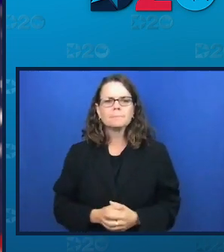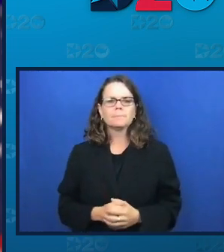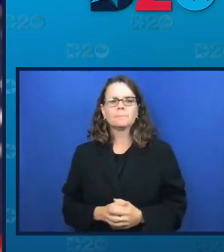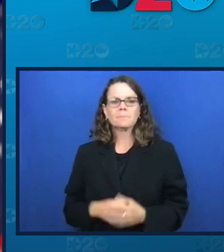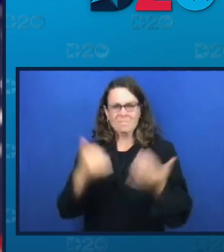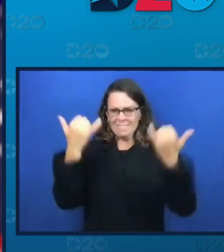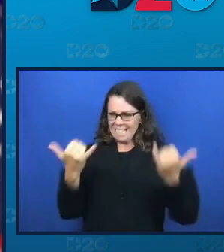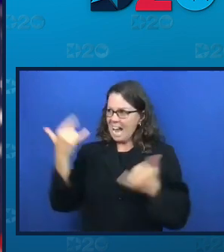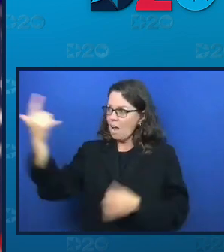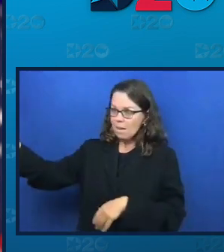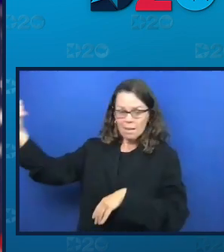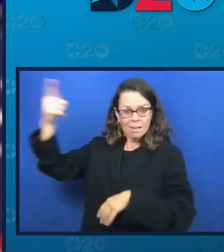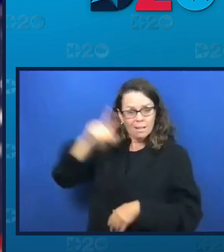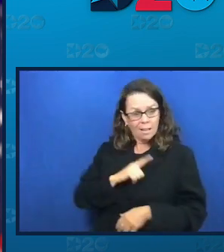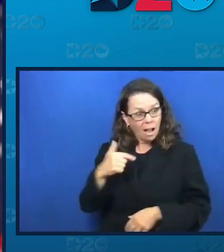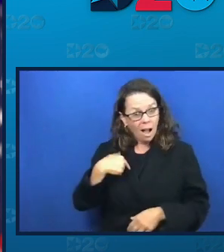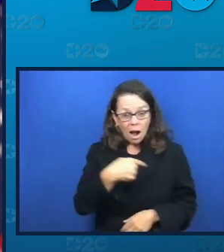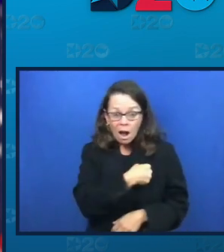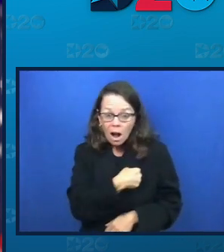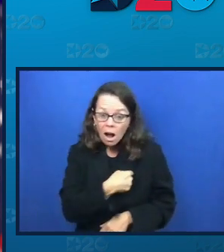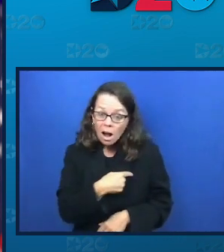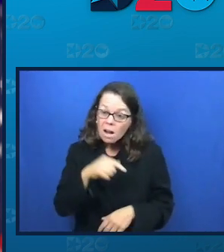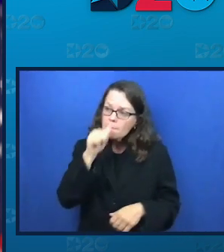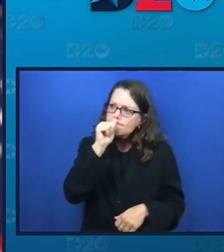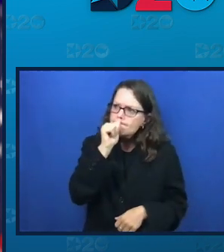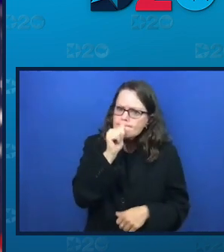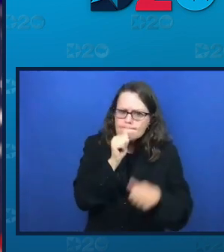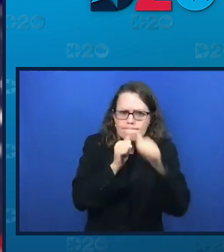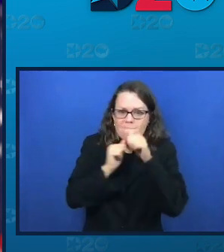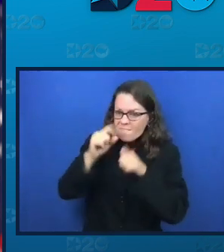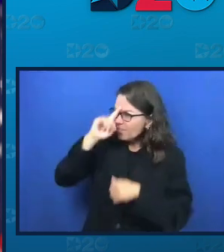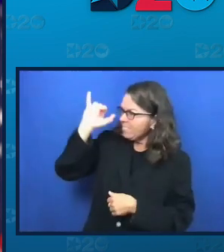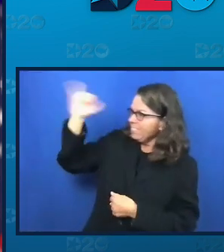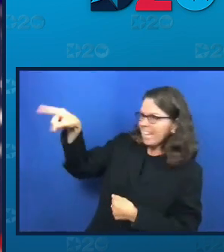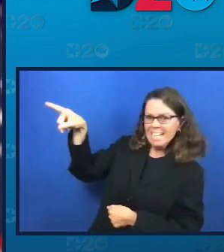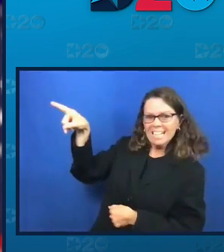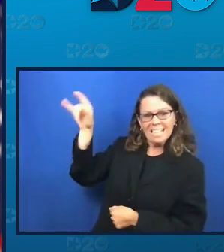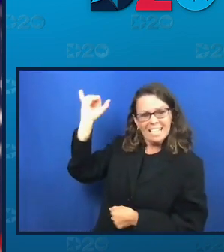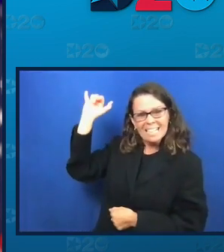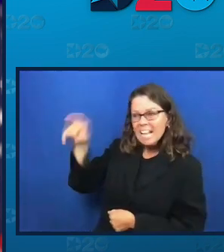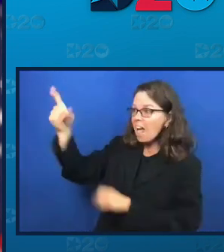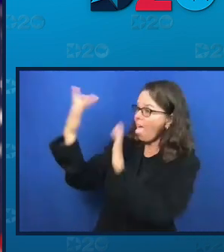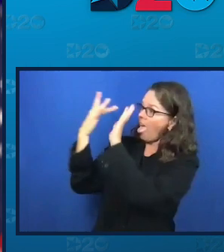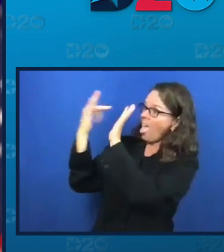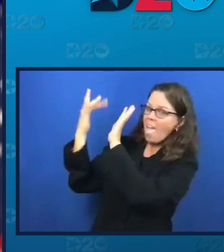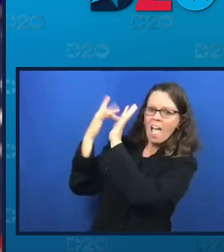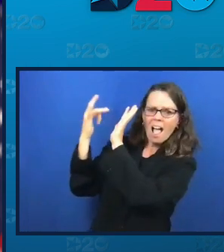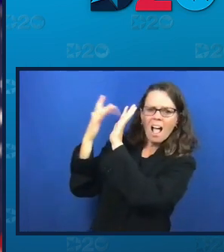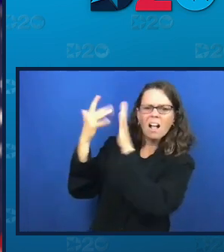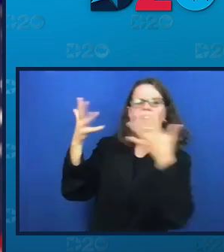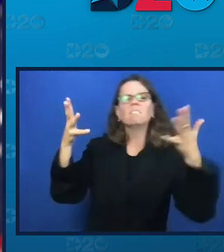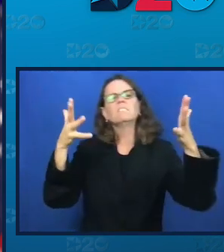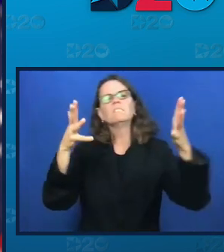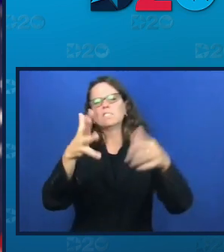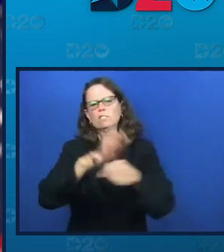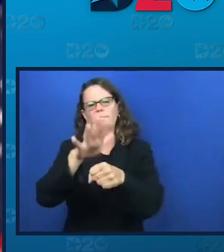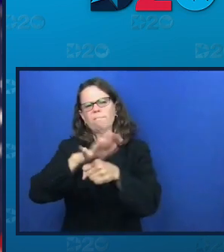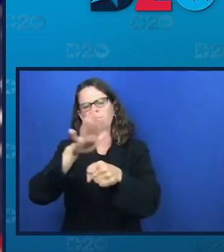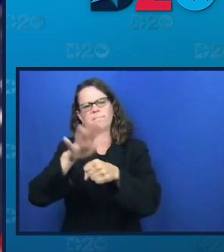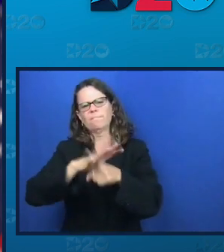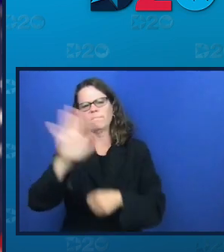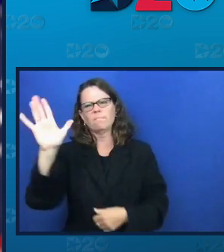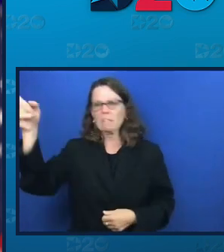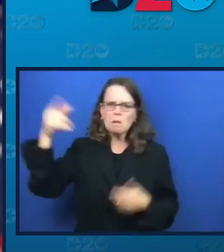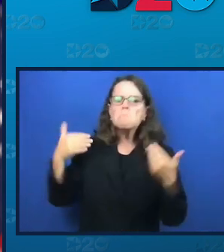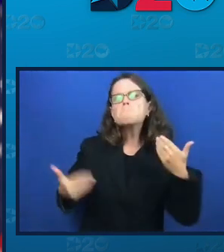and we can't let him get away with it again. Donald says we should vote for him because the economy was great before the